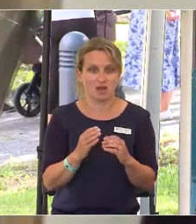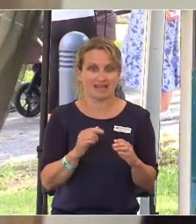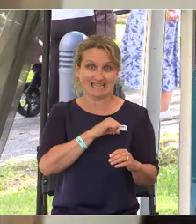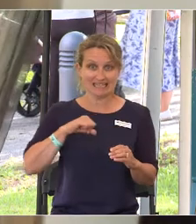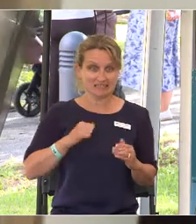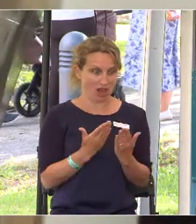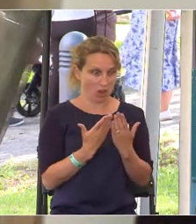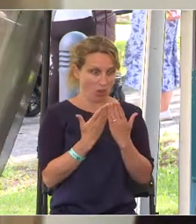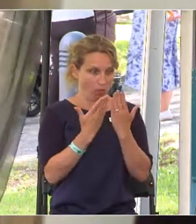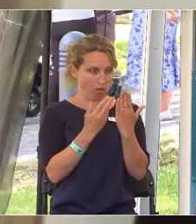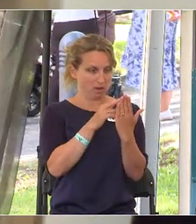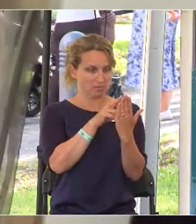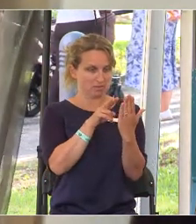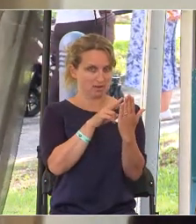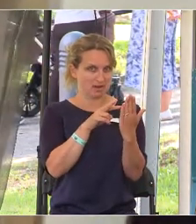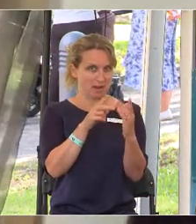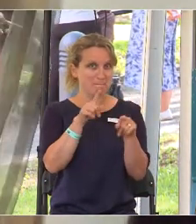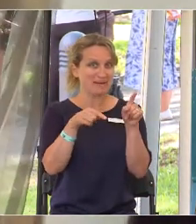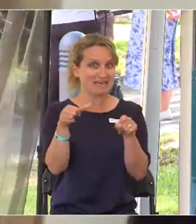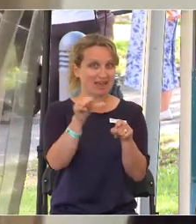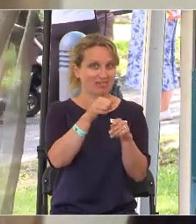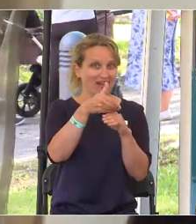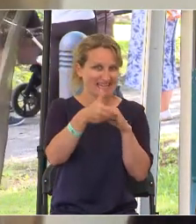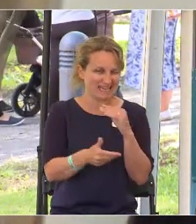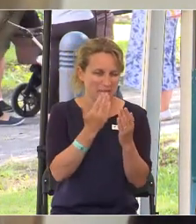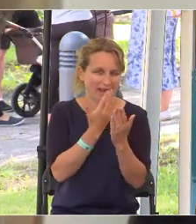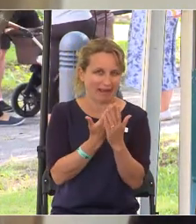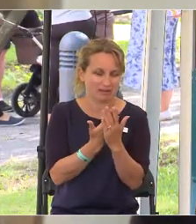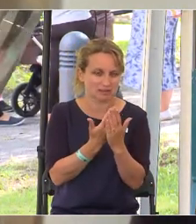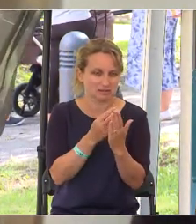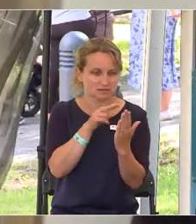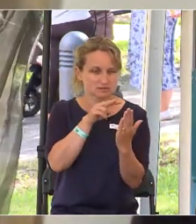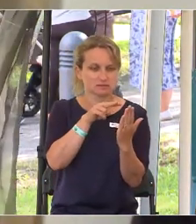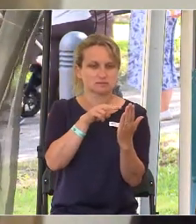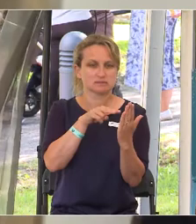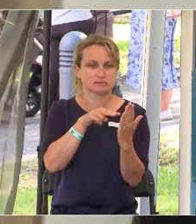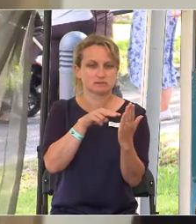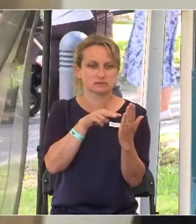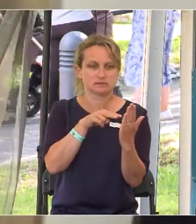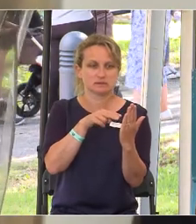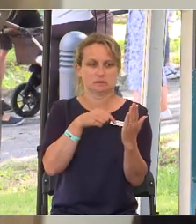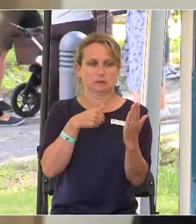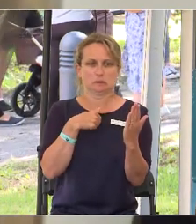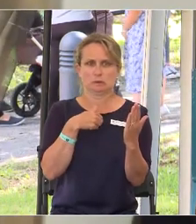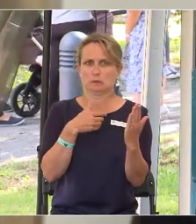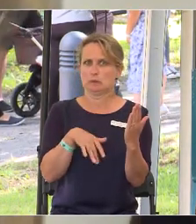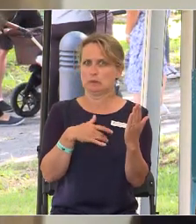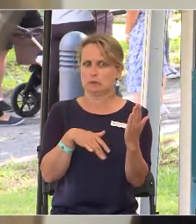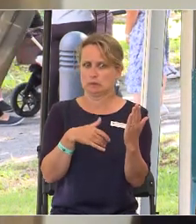back in a few weeks and later, it became a lot harsher for them in a